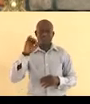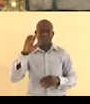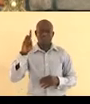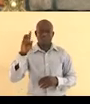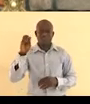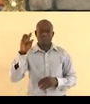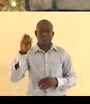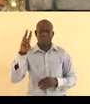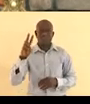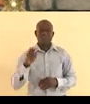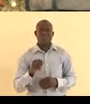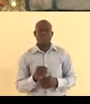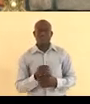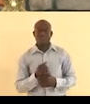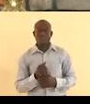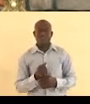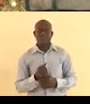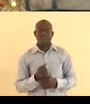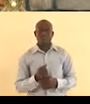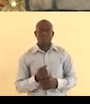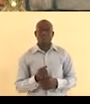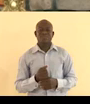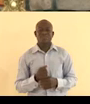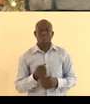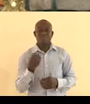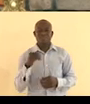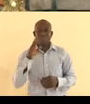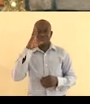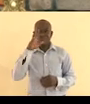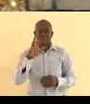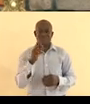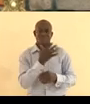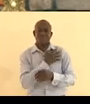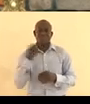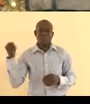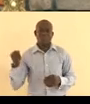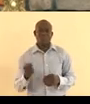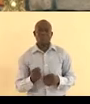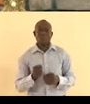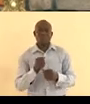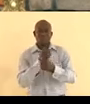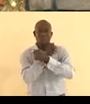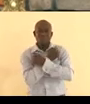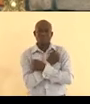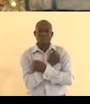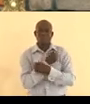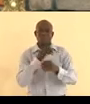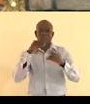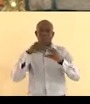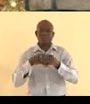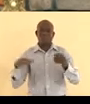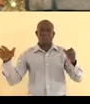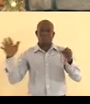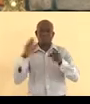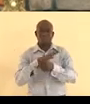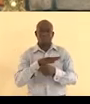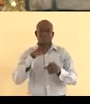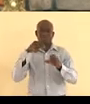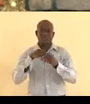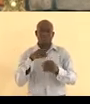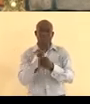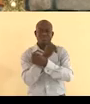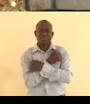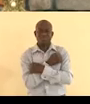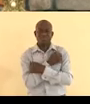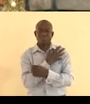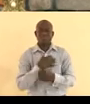He is the friend of the, he is the one that is merciful and compassionate, abundant in mercy and